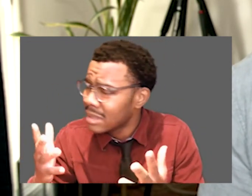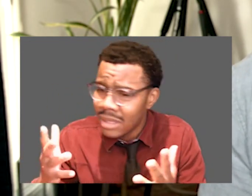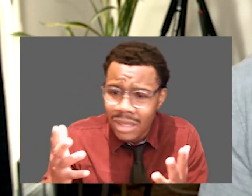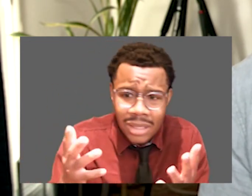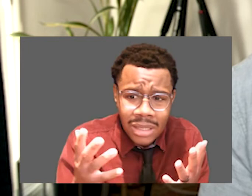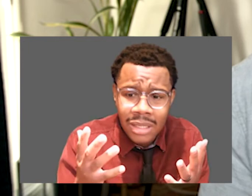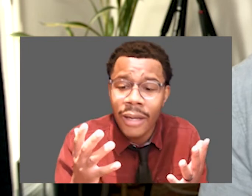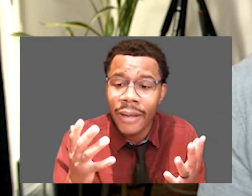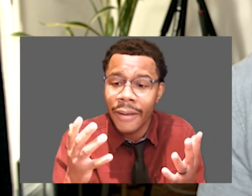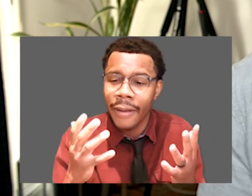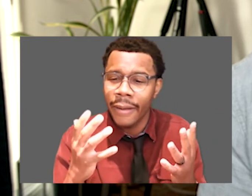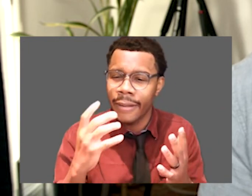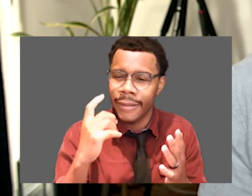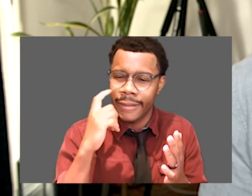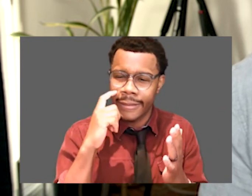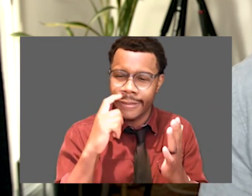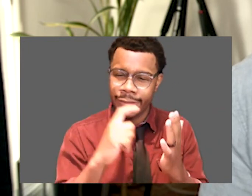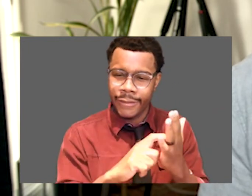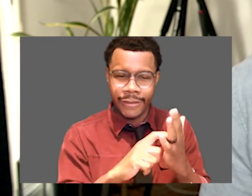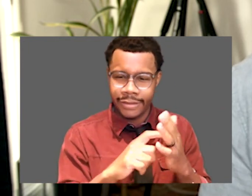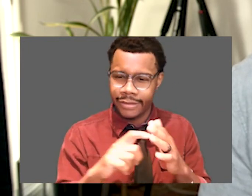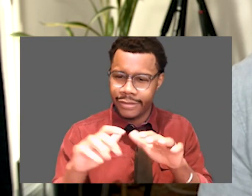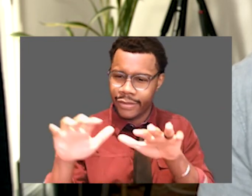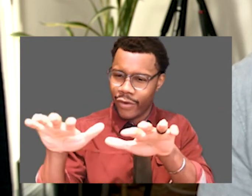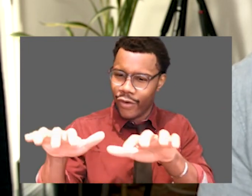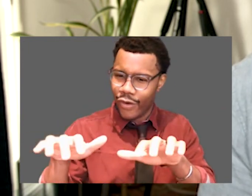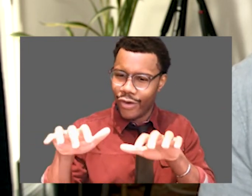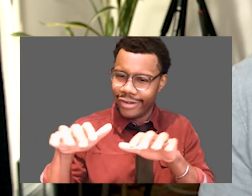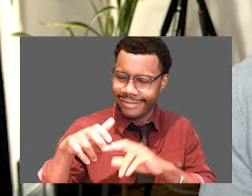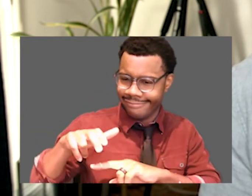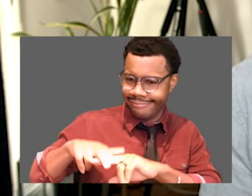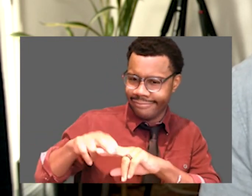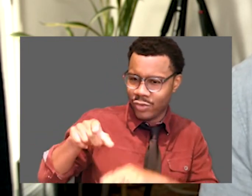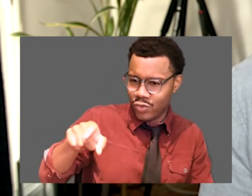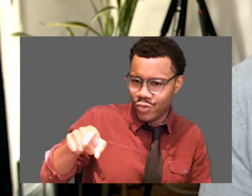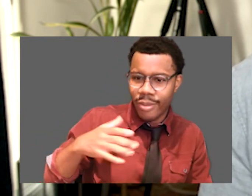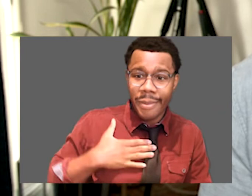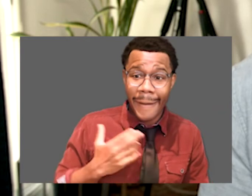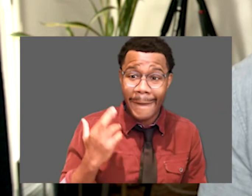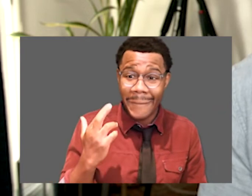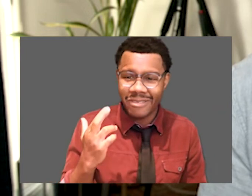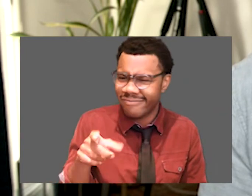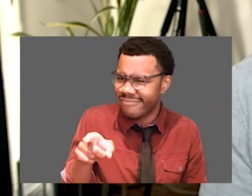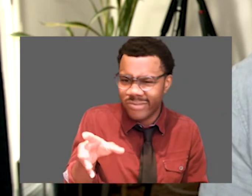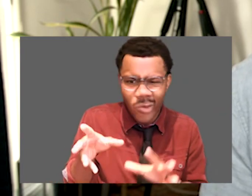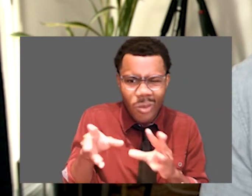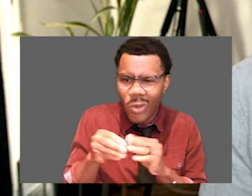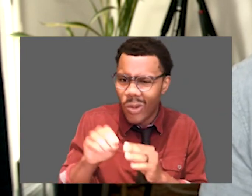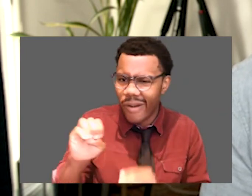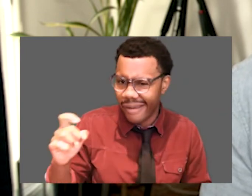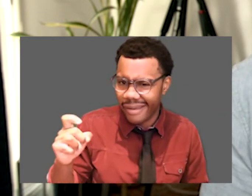Sitting in the audience is your ex-best friend, who you've known since childhood. He's sitting